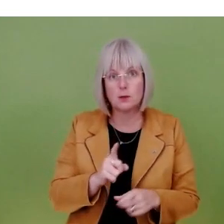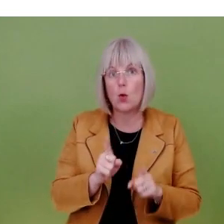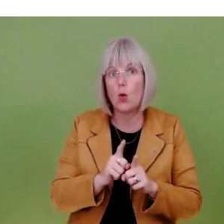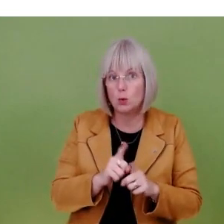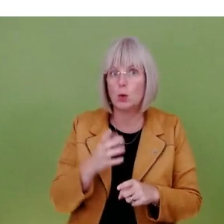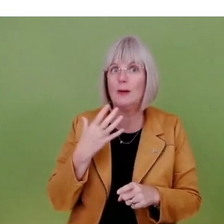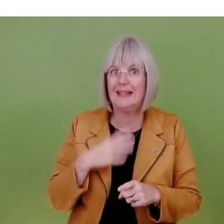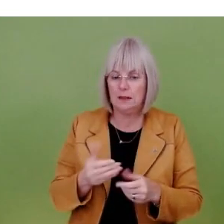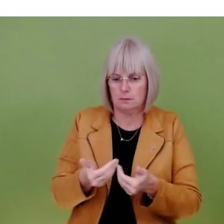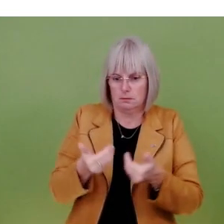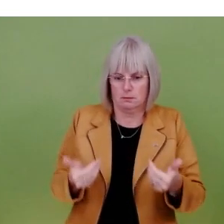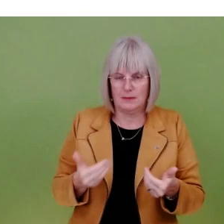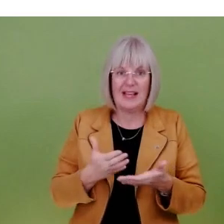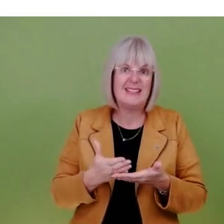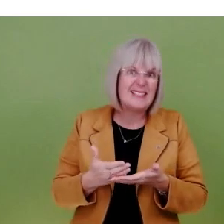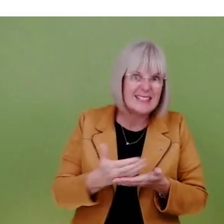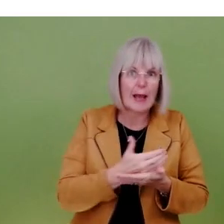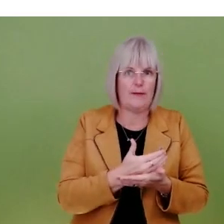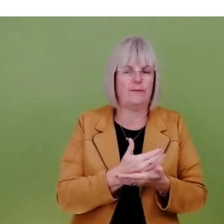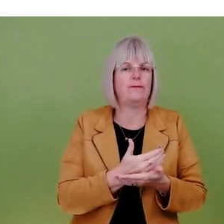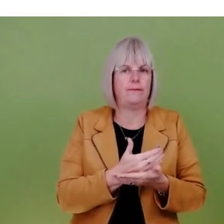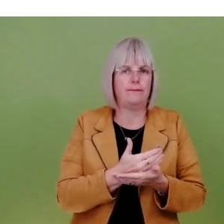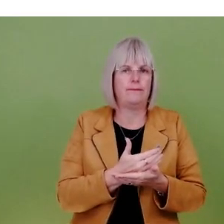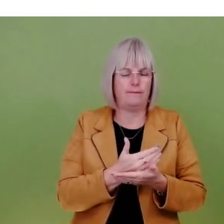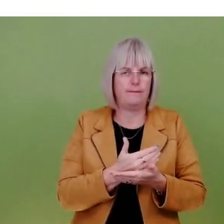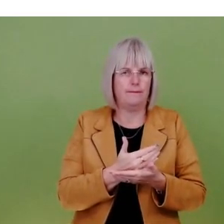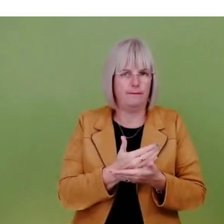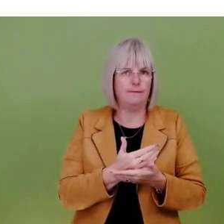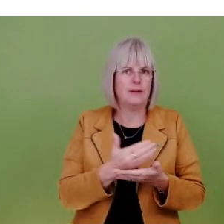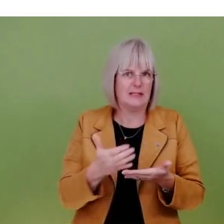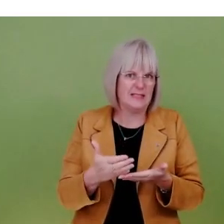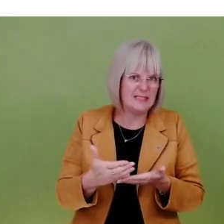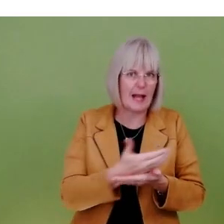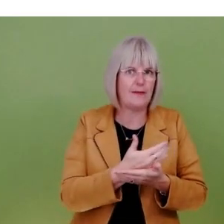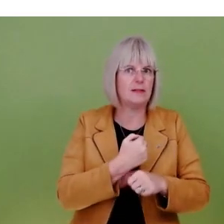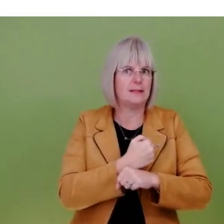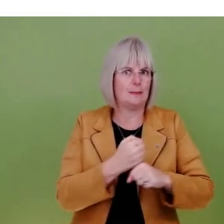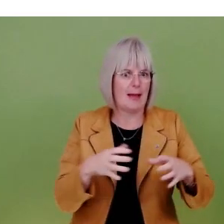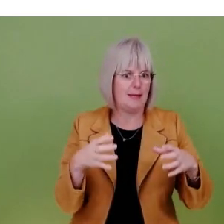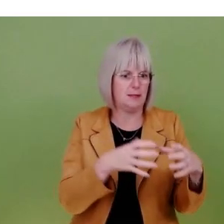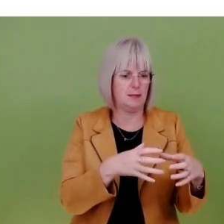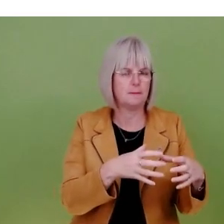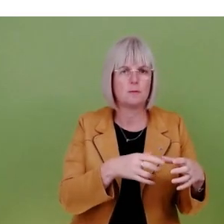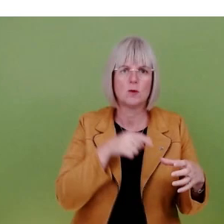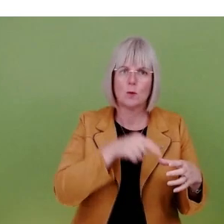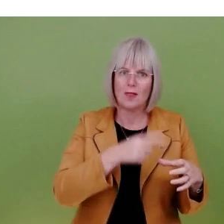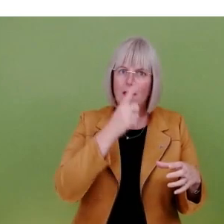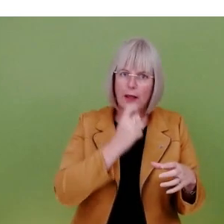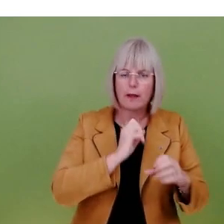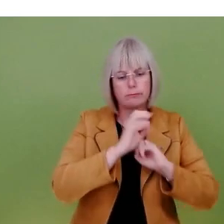groups that they belong, to be able to talk on such painful topics